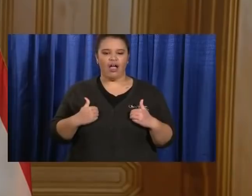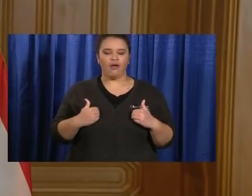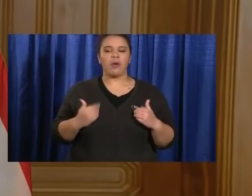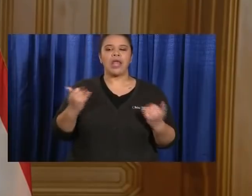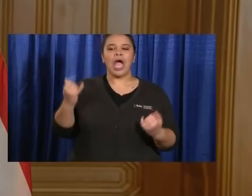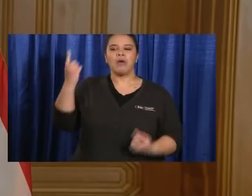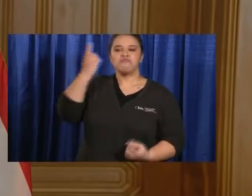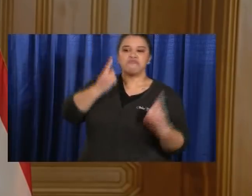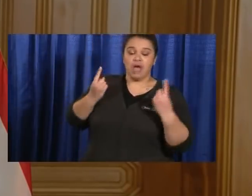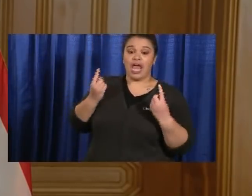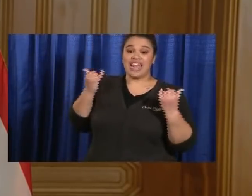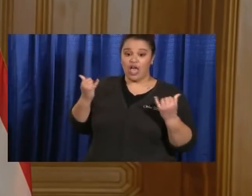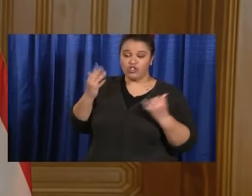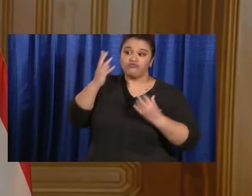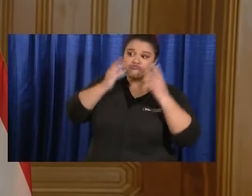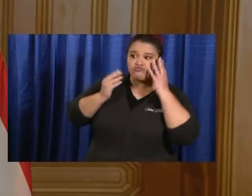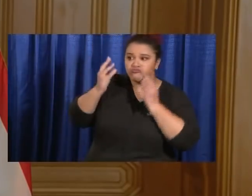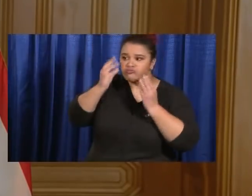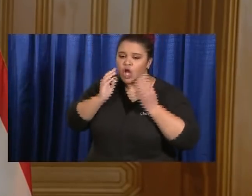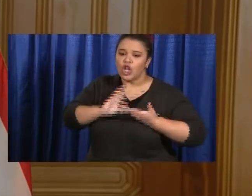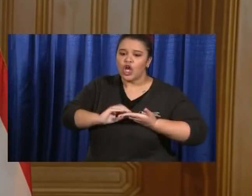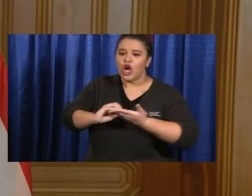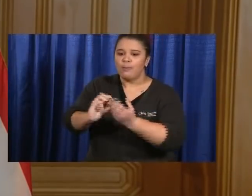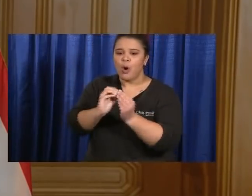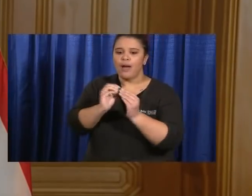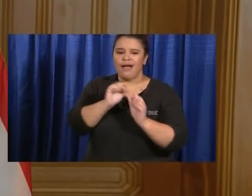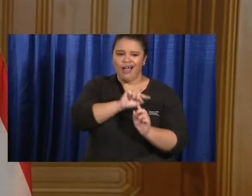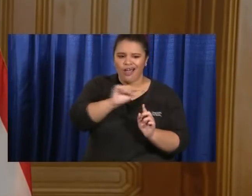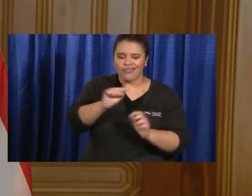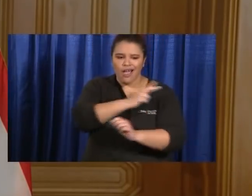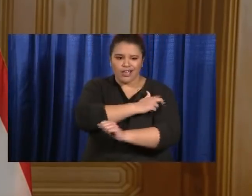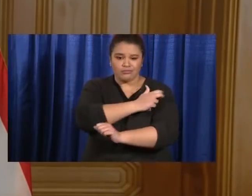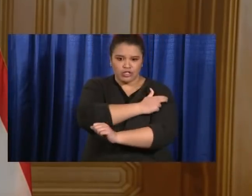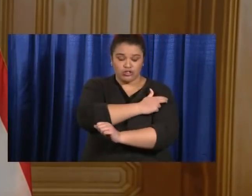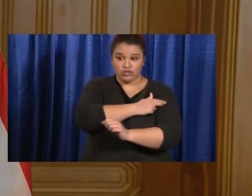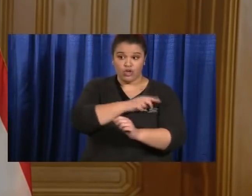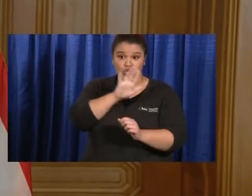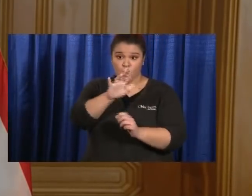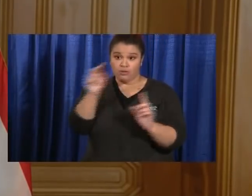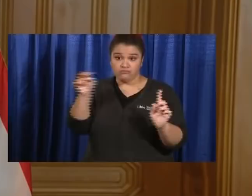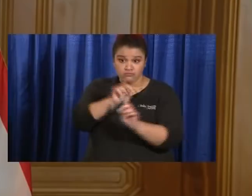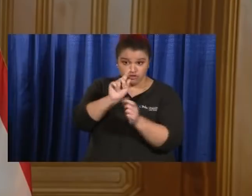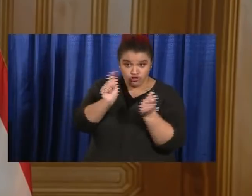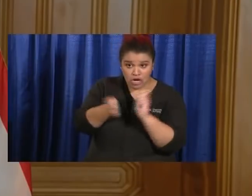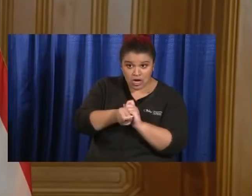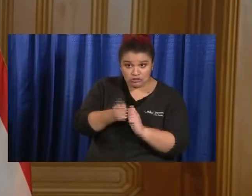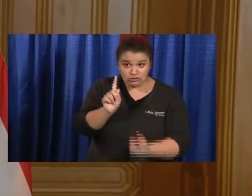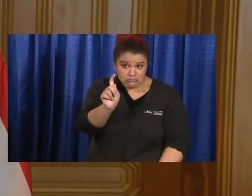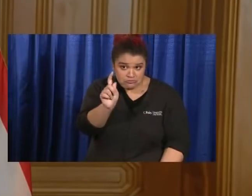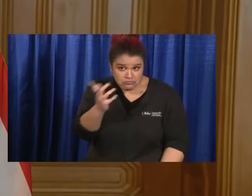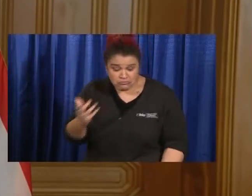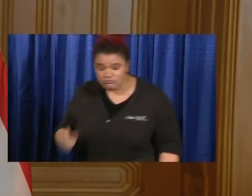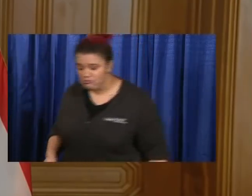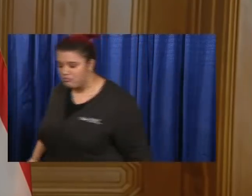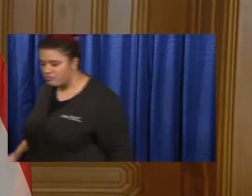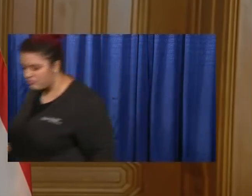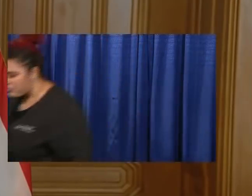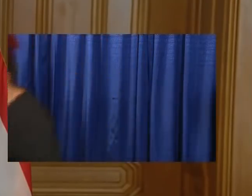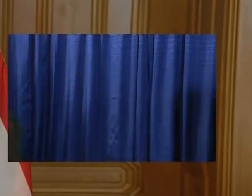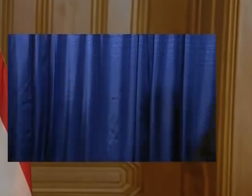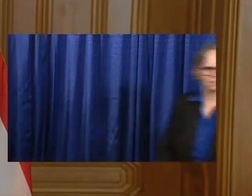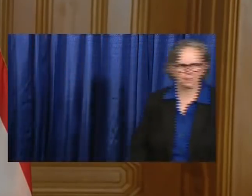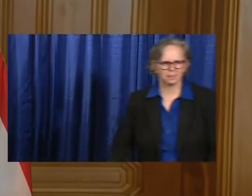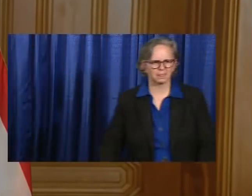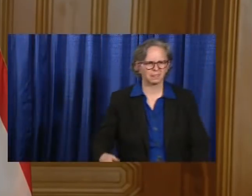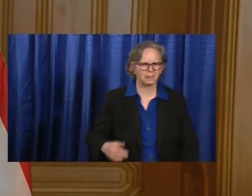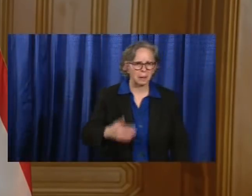being immersed in hospital operations and emergency planning for the last few weeks. Well, I don't know that my opinion has changed. I mean,